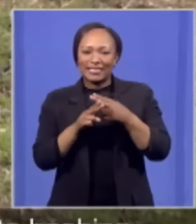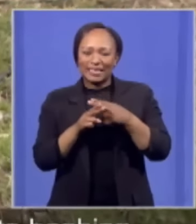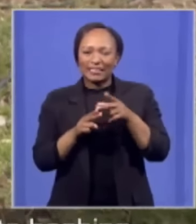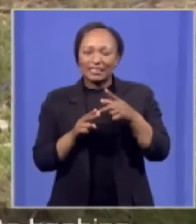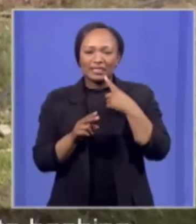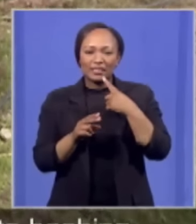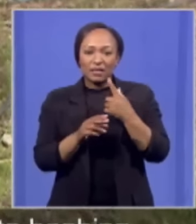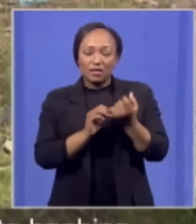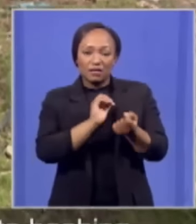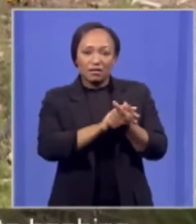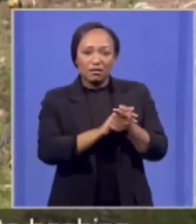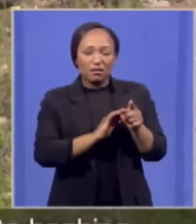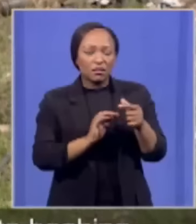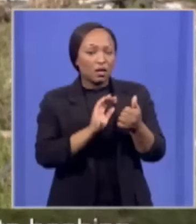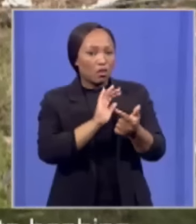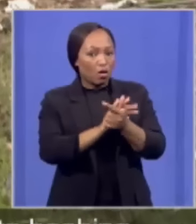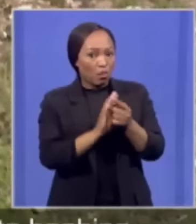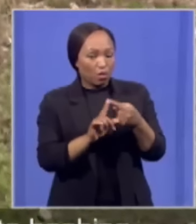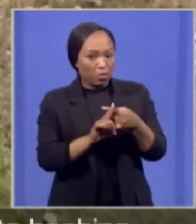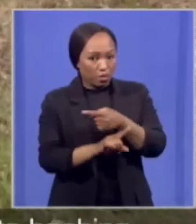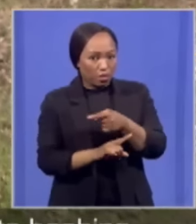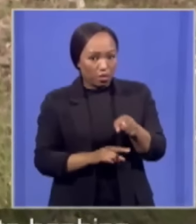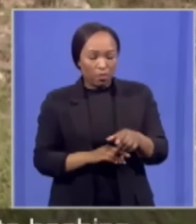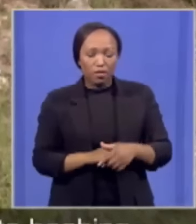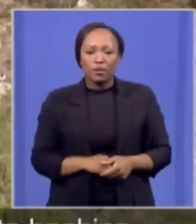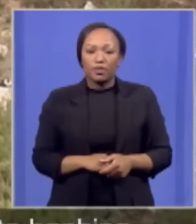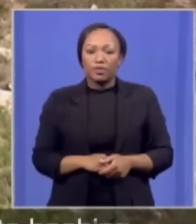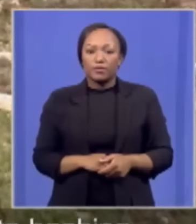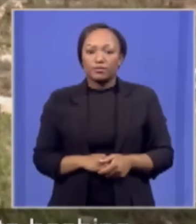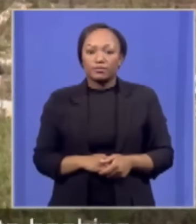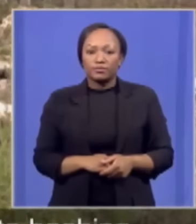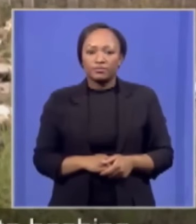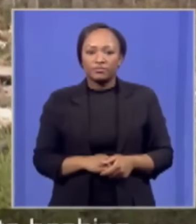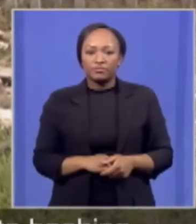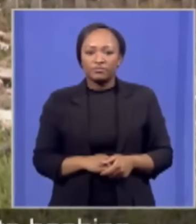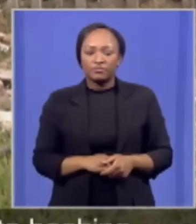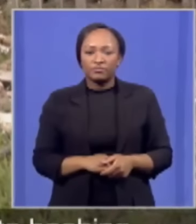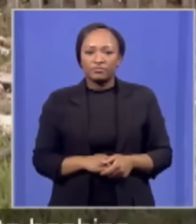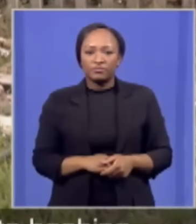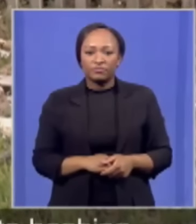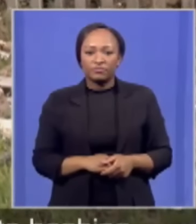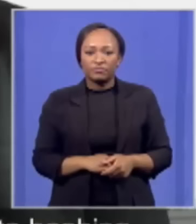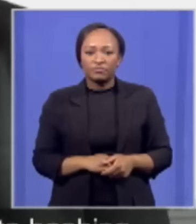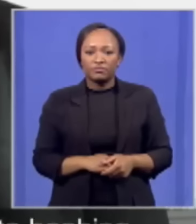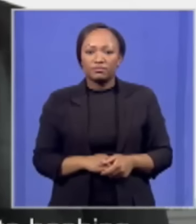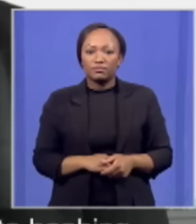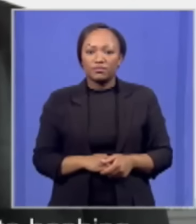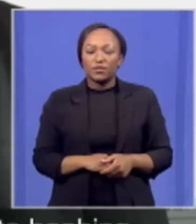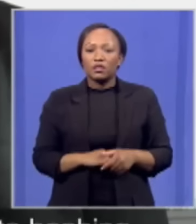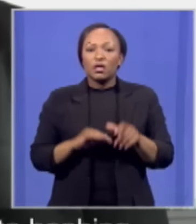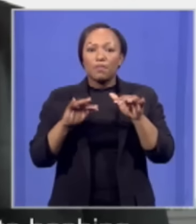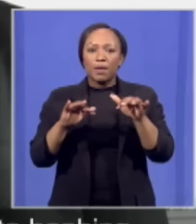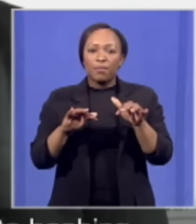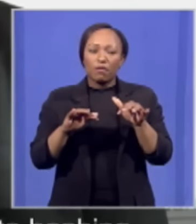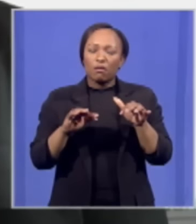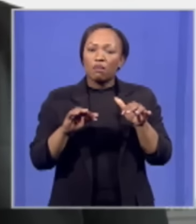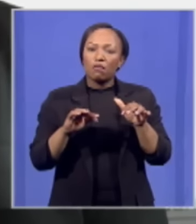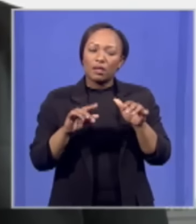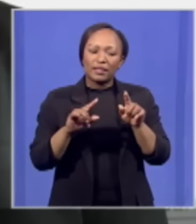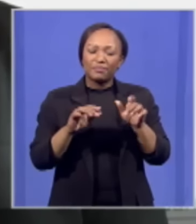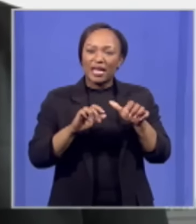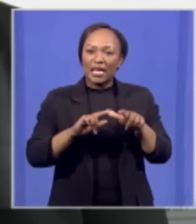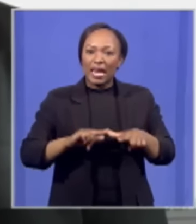ditiragalo tseno ke tlolo molao. Illegal connection is criminality. People are circling in areas where they are not